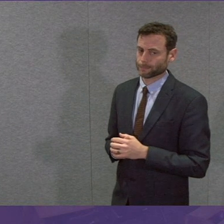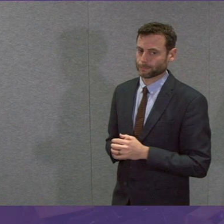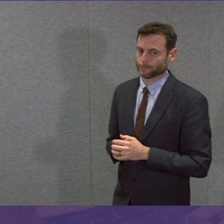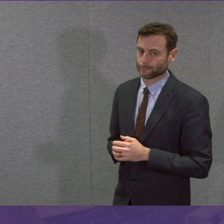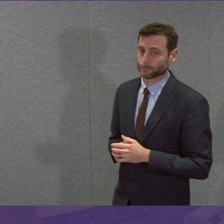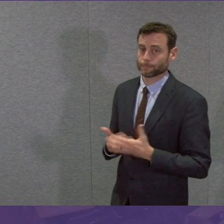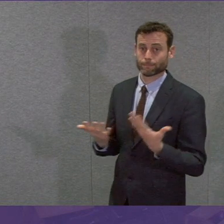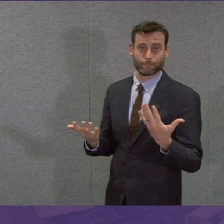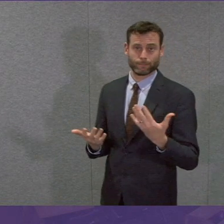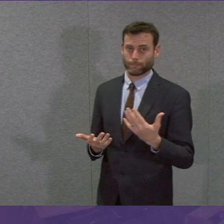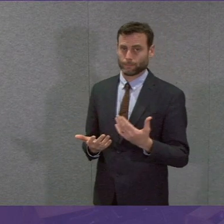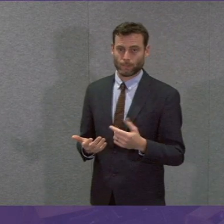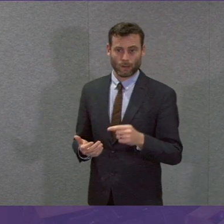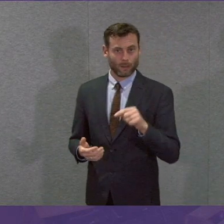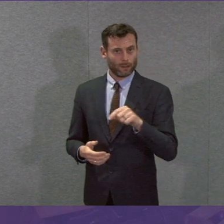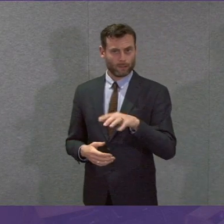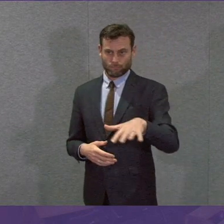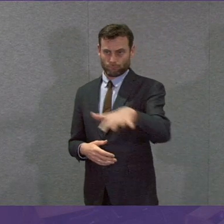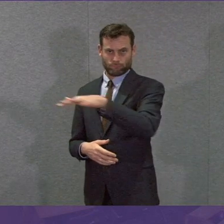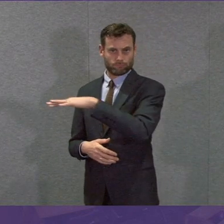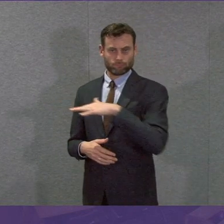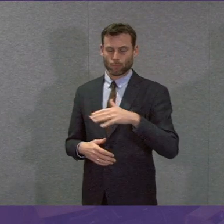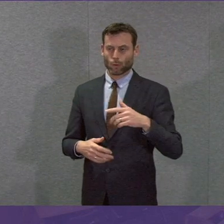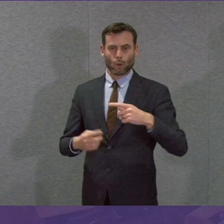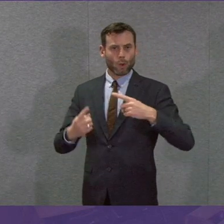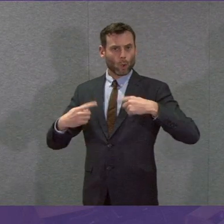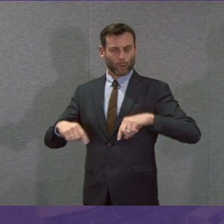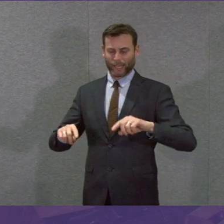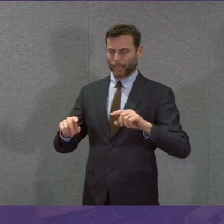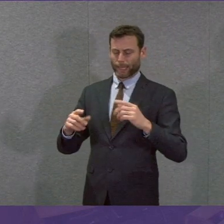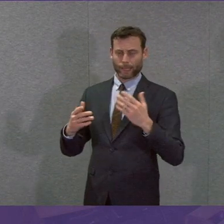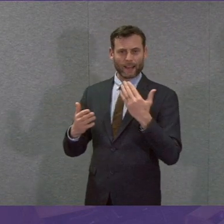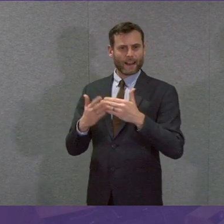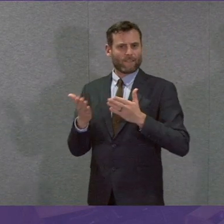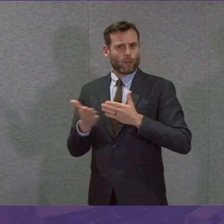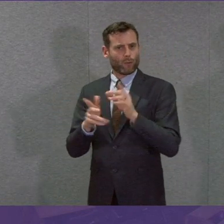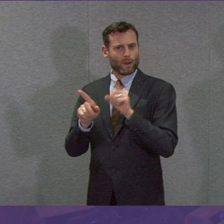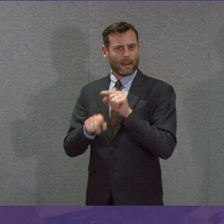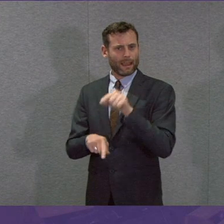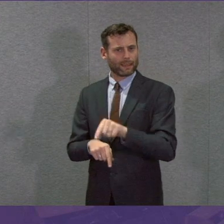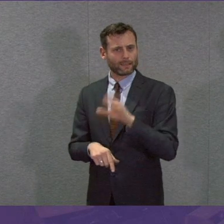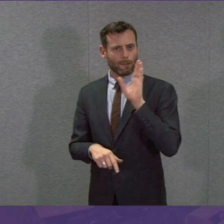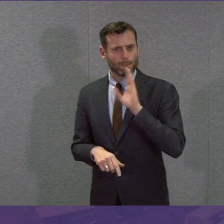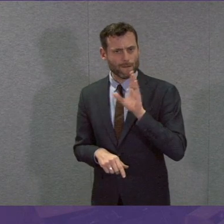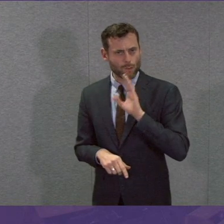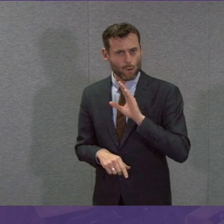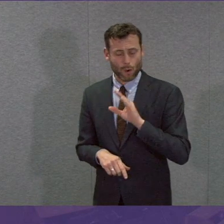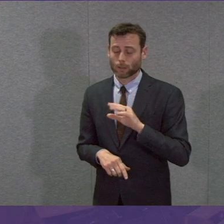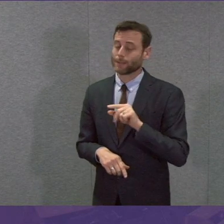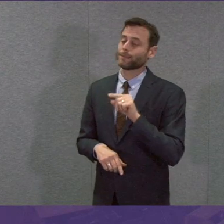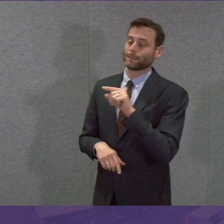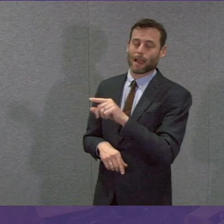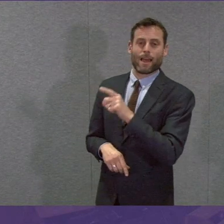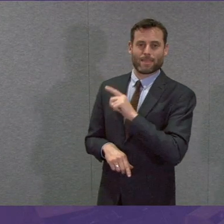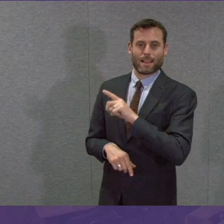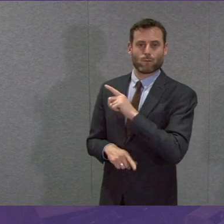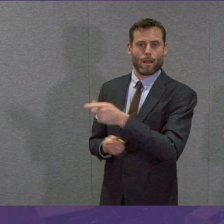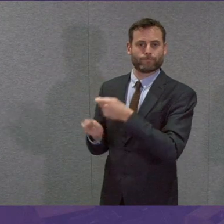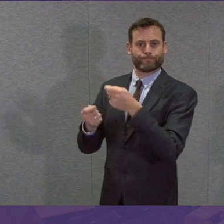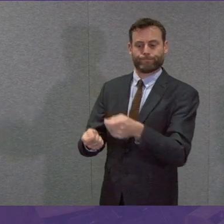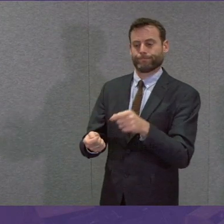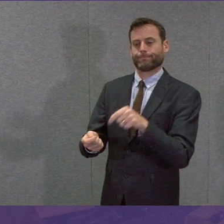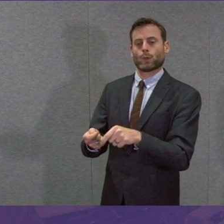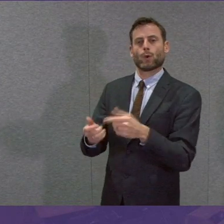are indeed unprecedented times, and there is a need for the legislation that we are discussing today, but we should